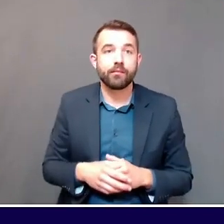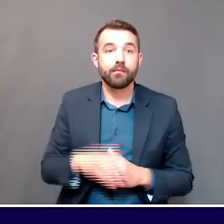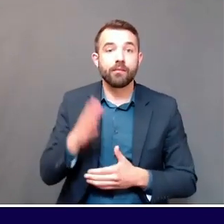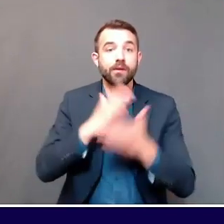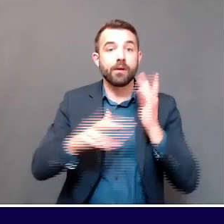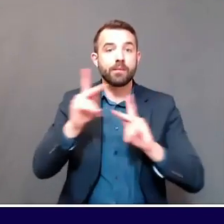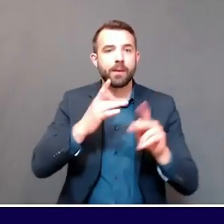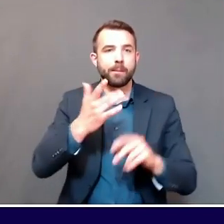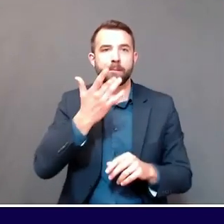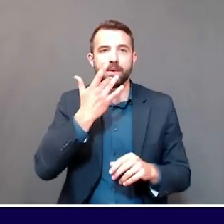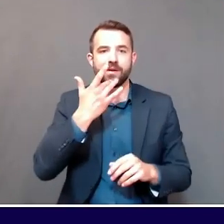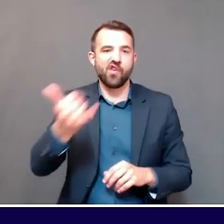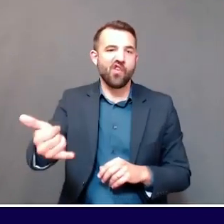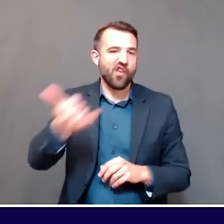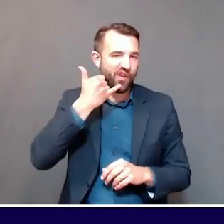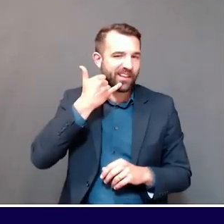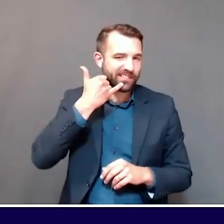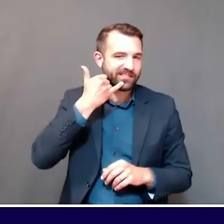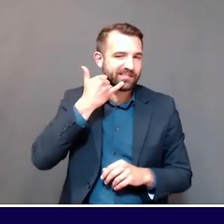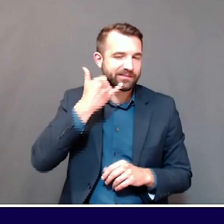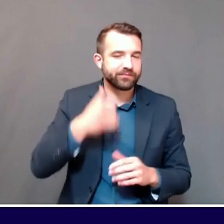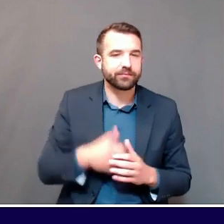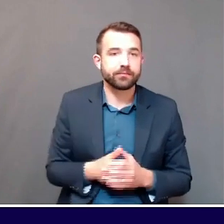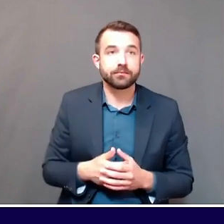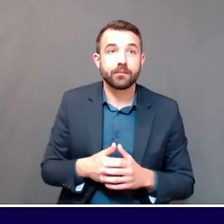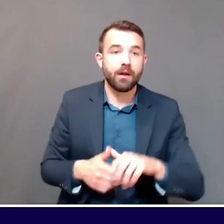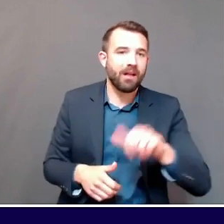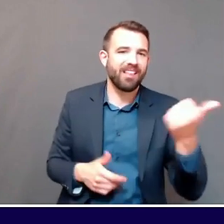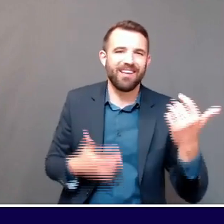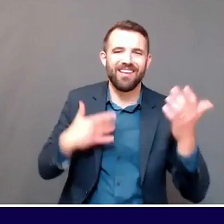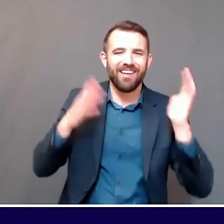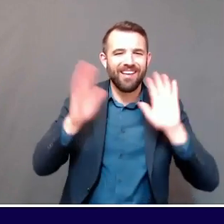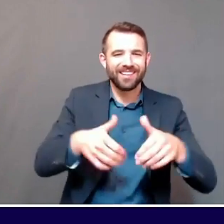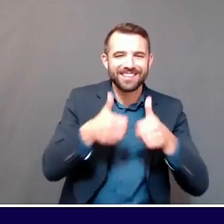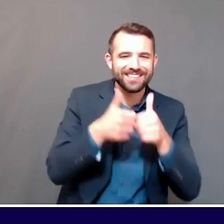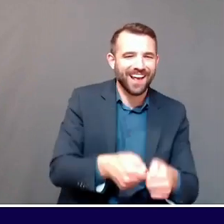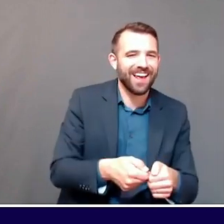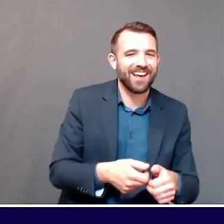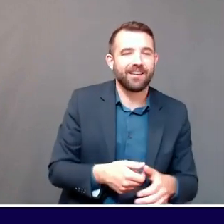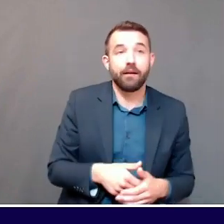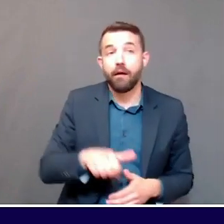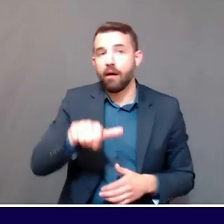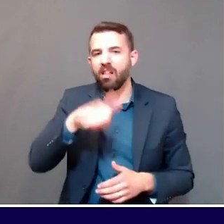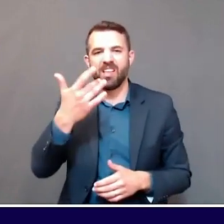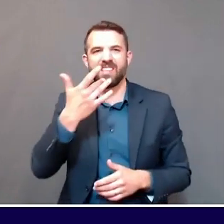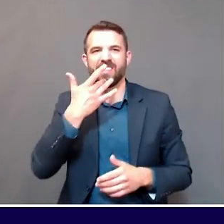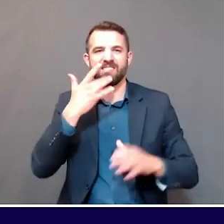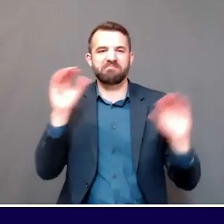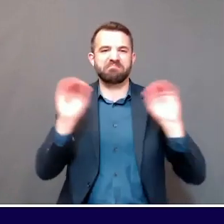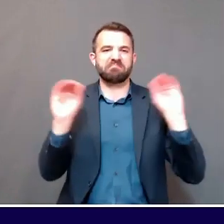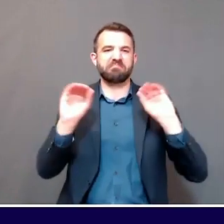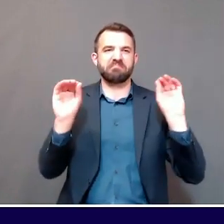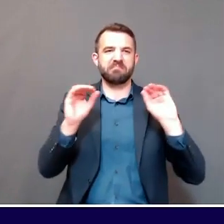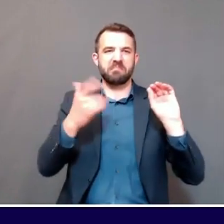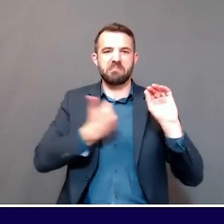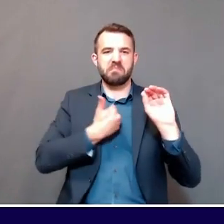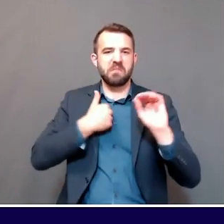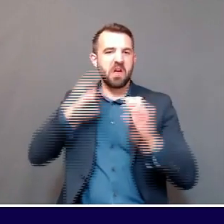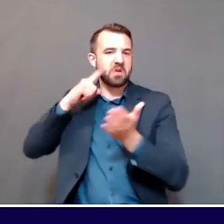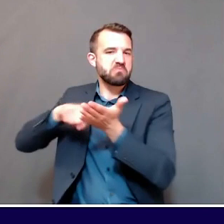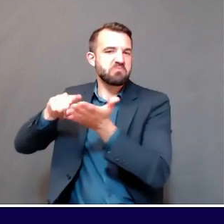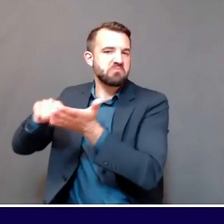with via phone, others by text message, others like to log into a website, and Sarah Alert can